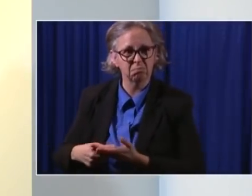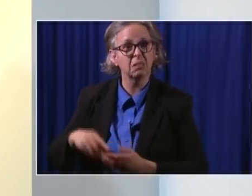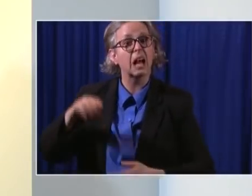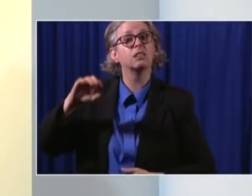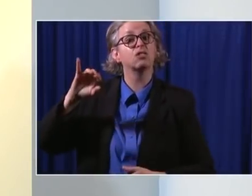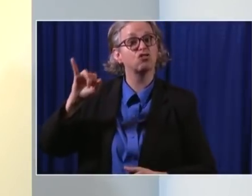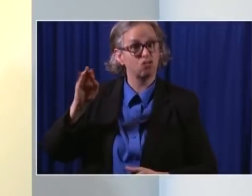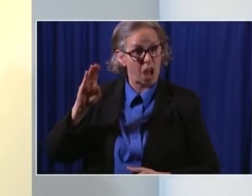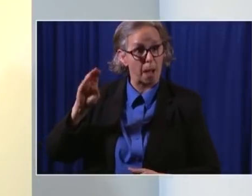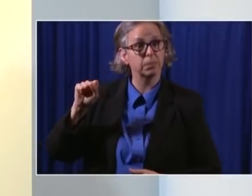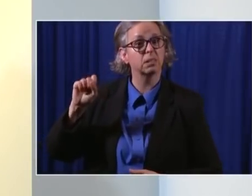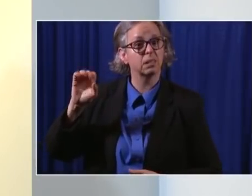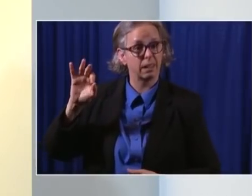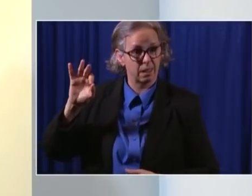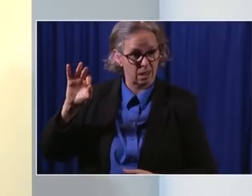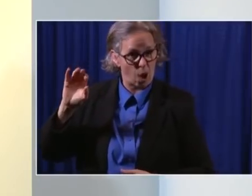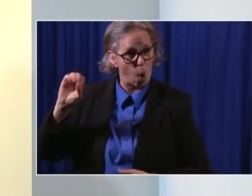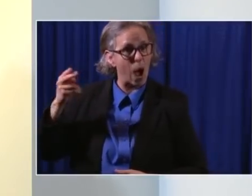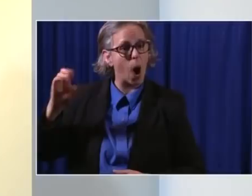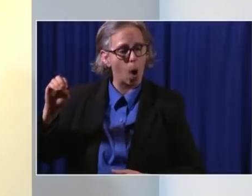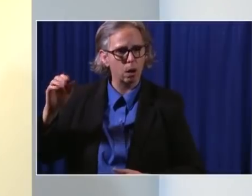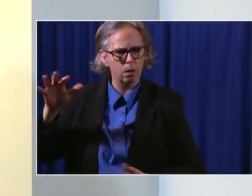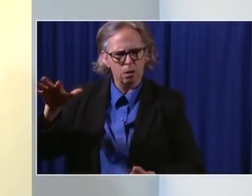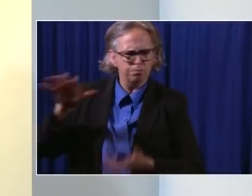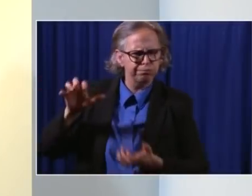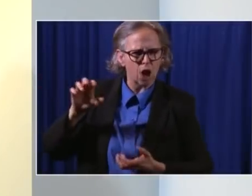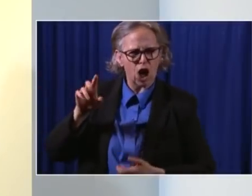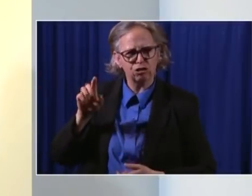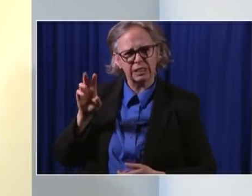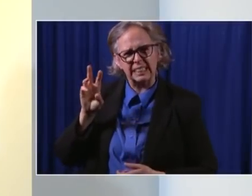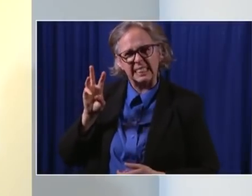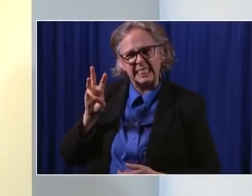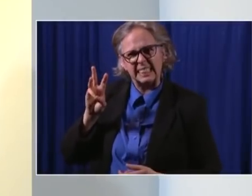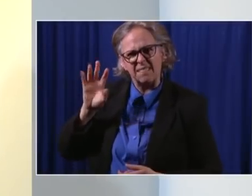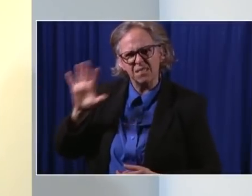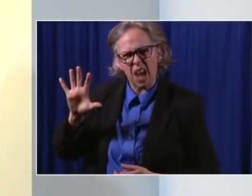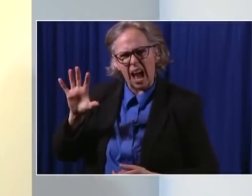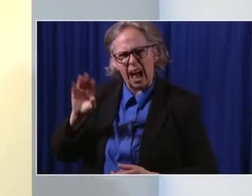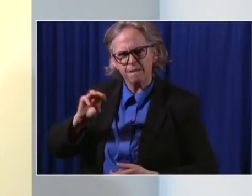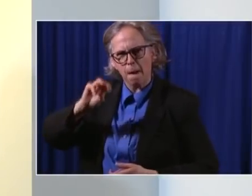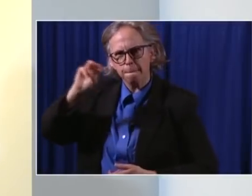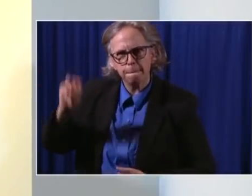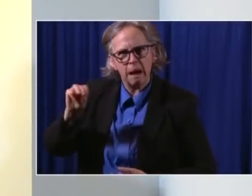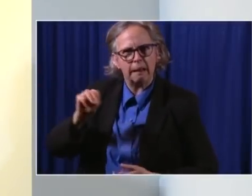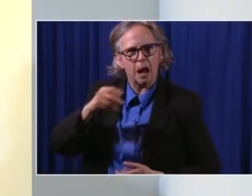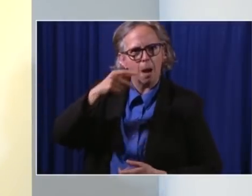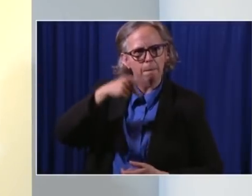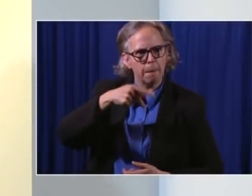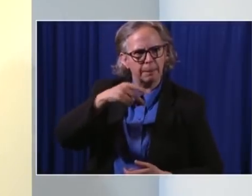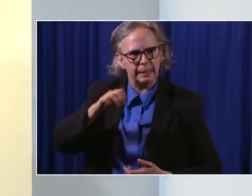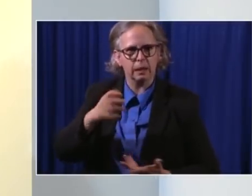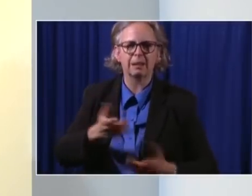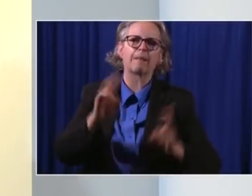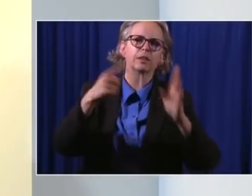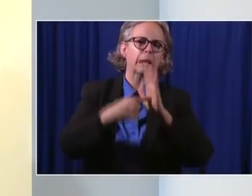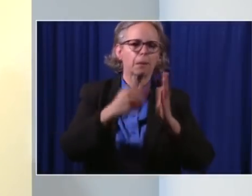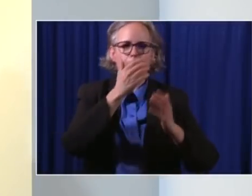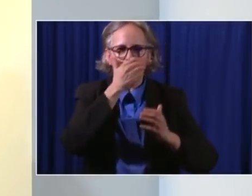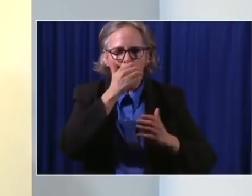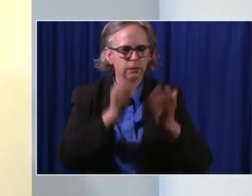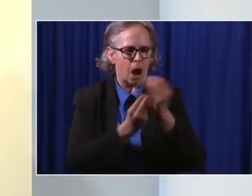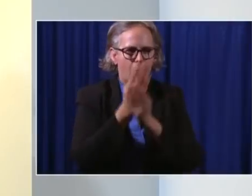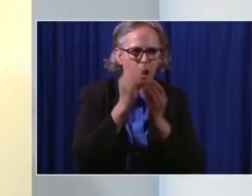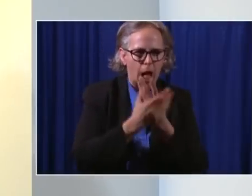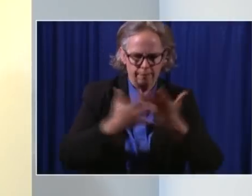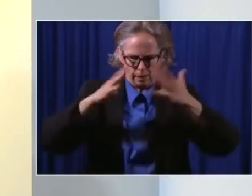procured approximately 65 million pieces of PPE, including masks, gloves, gowns, coveralls, thermometers,